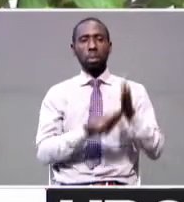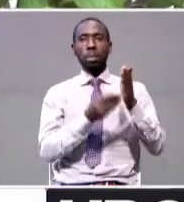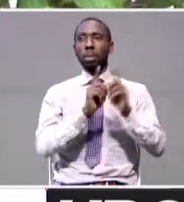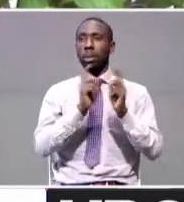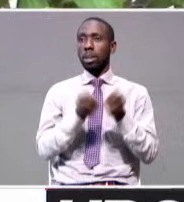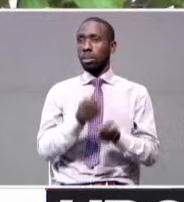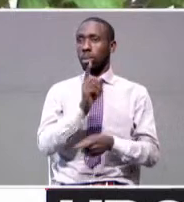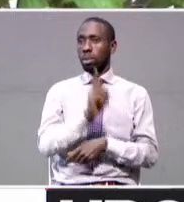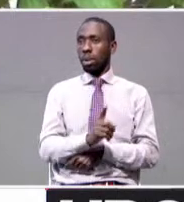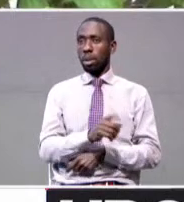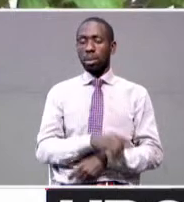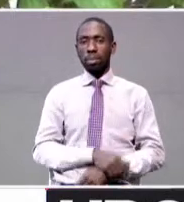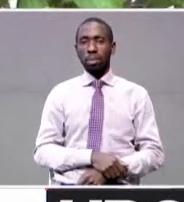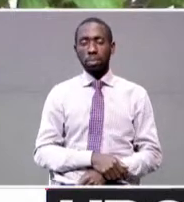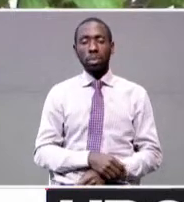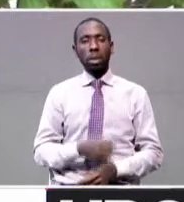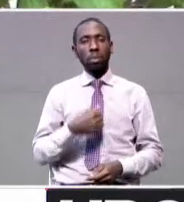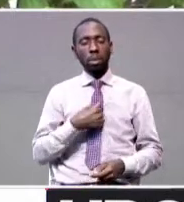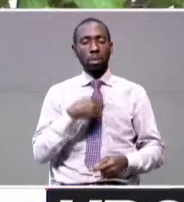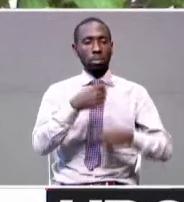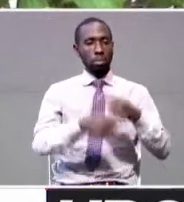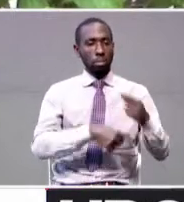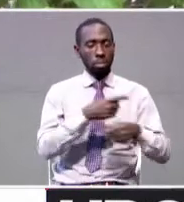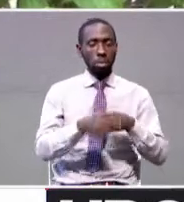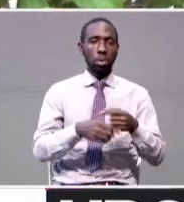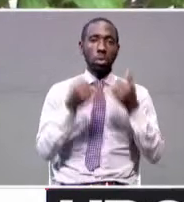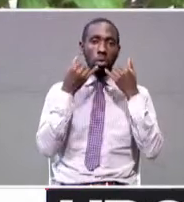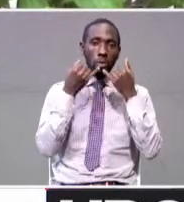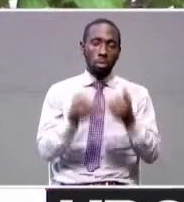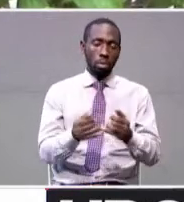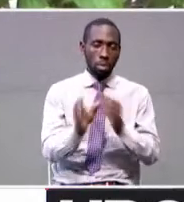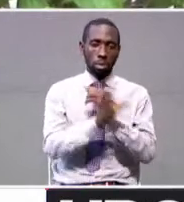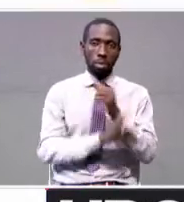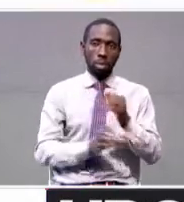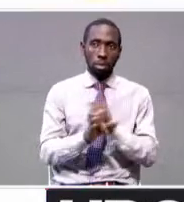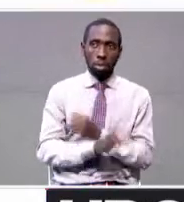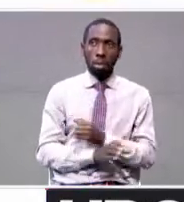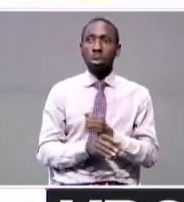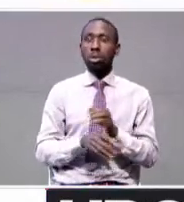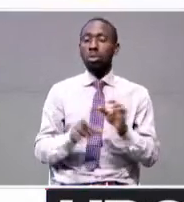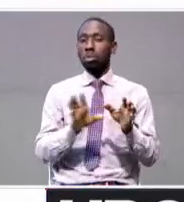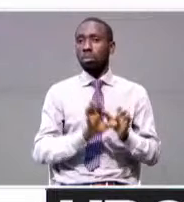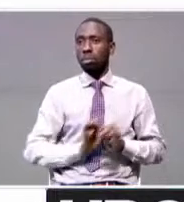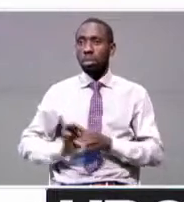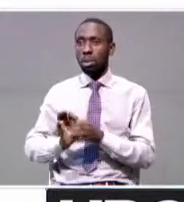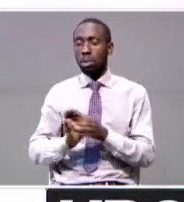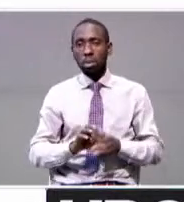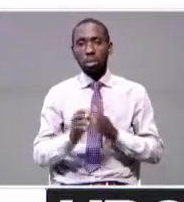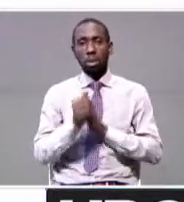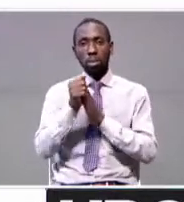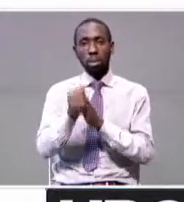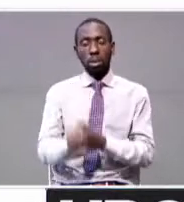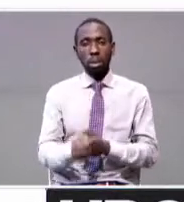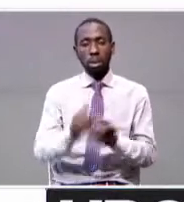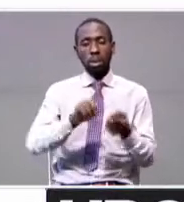w'ekibiina omulamba. Twongera okutegeeza eggwanga nga twegattira wamu mu bukulembeze bwa Entebbe sub-district omuli